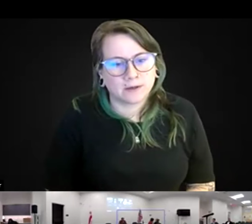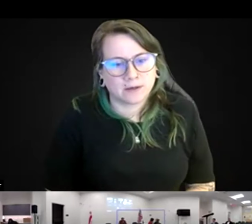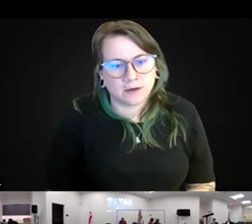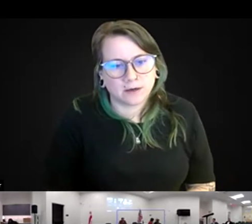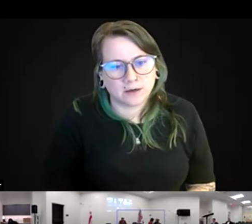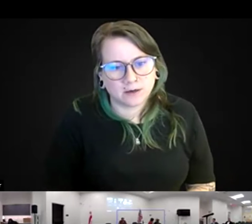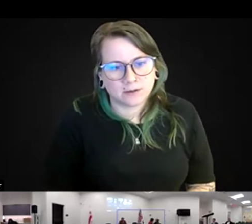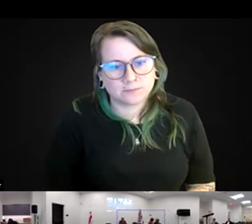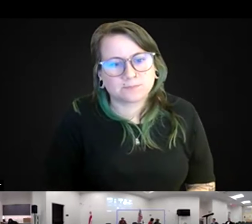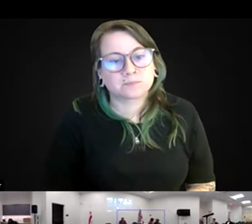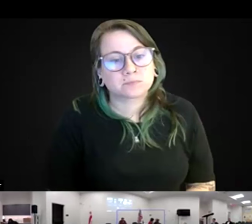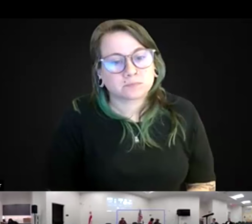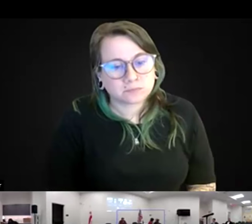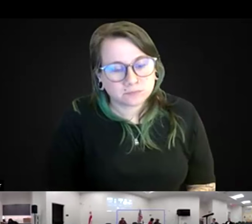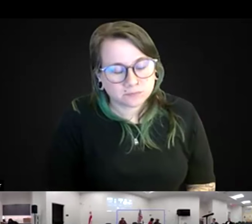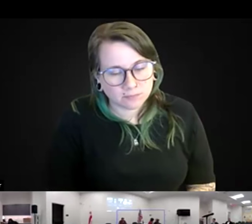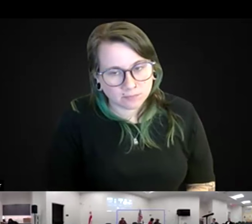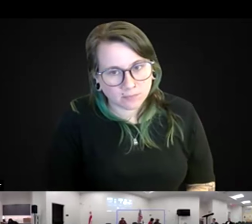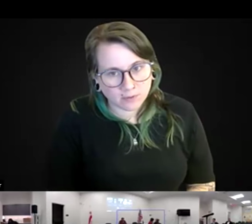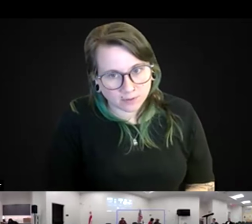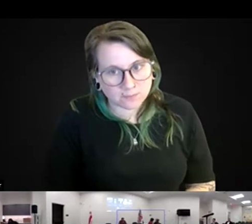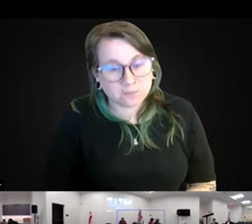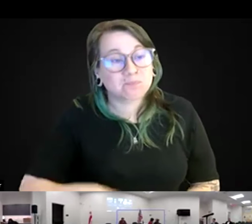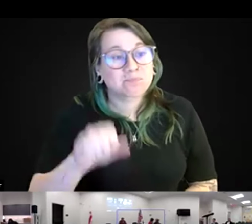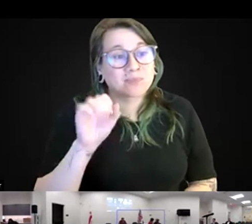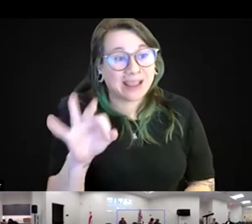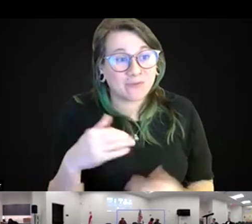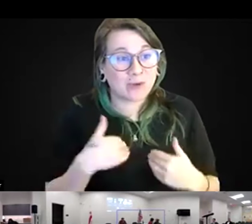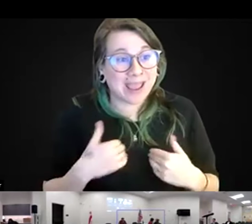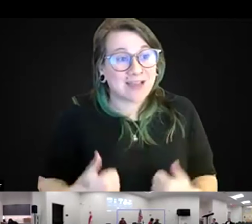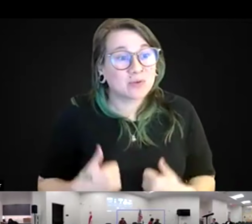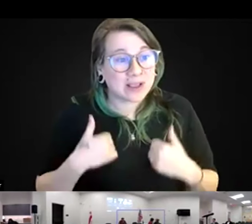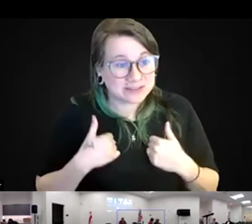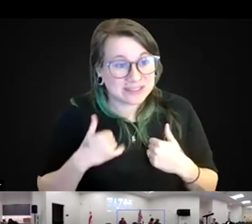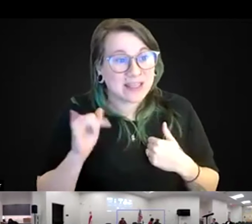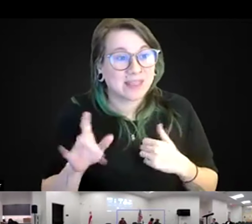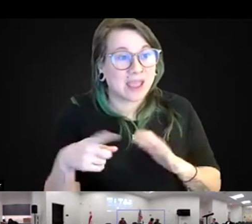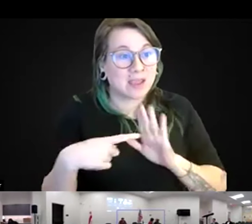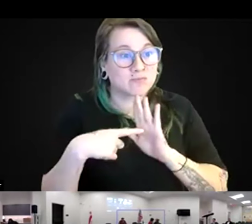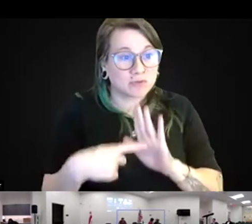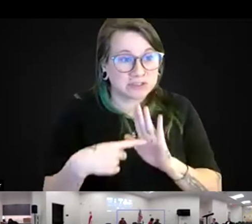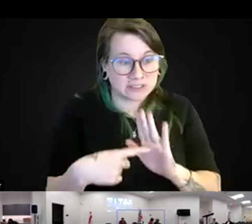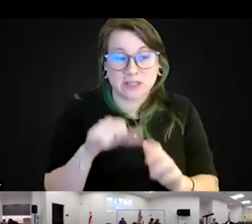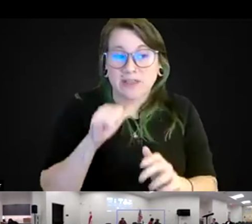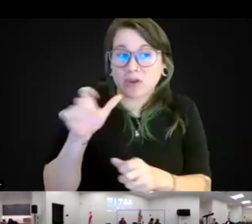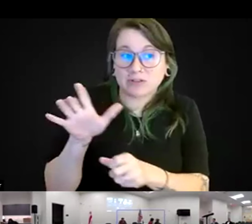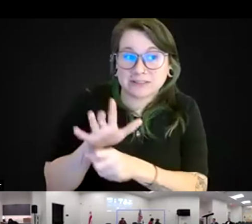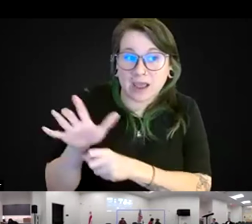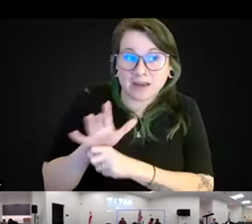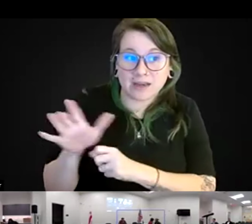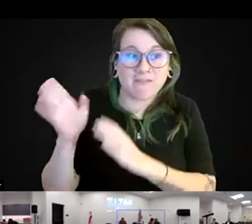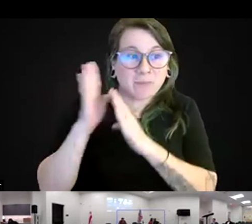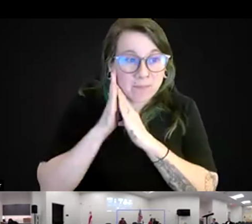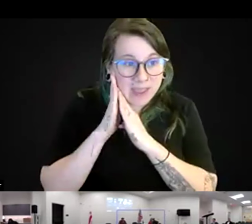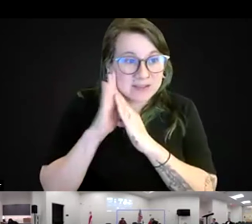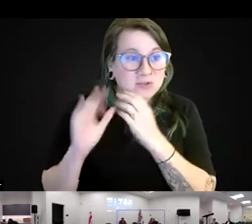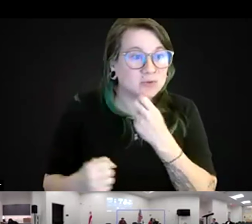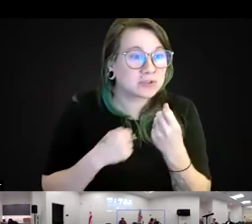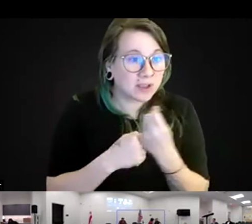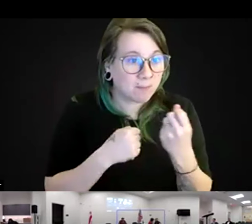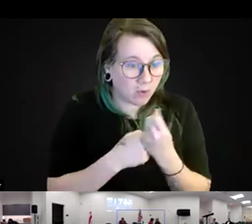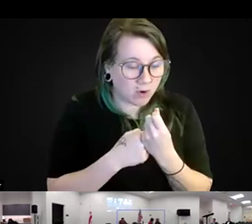Yep. Well, what happened is if we have a resident that presents and there aren't enough beds to support